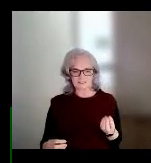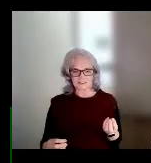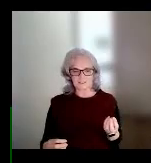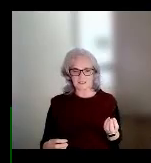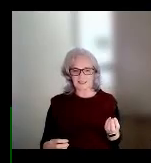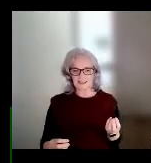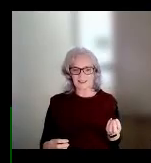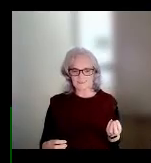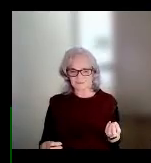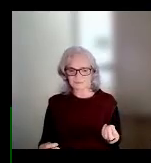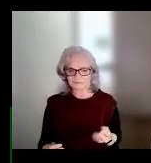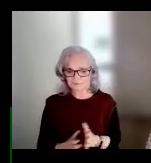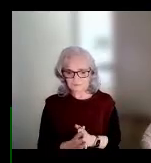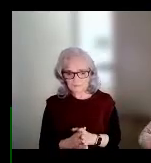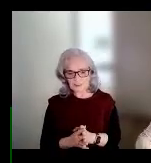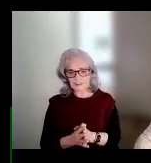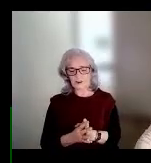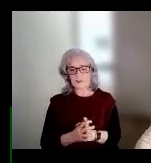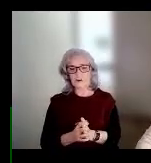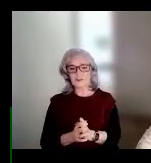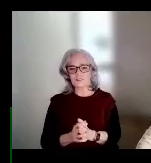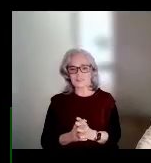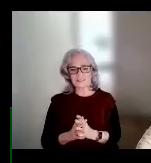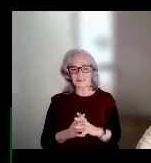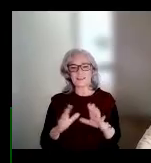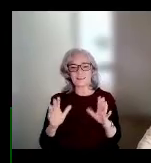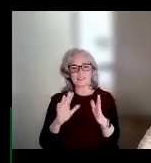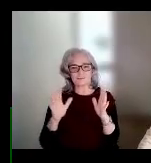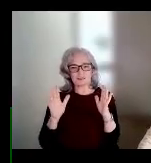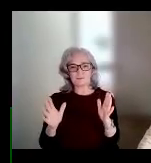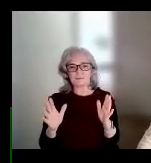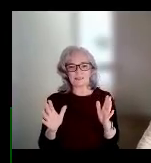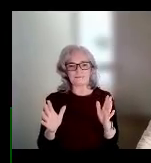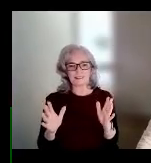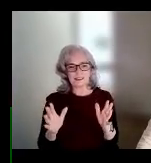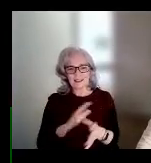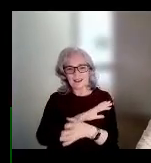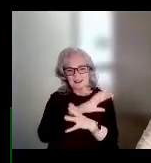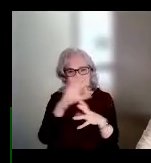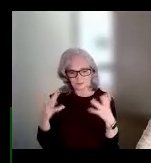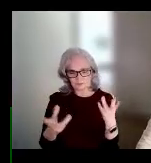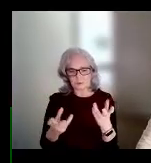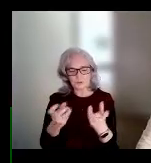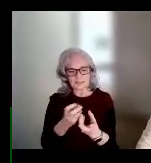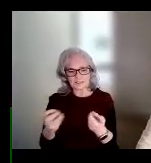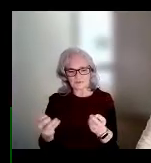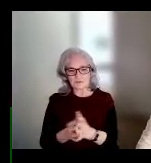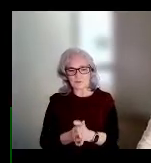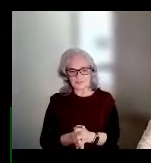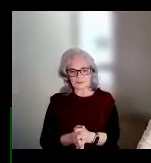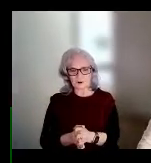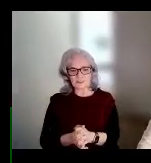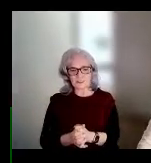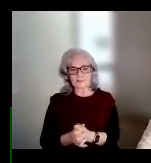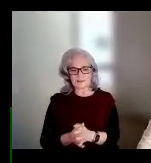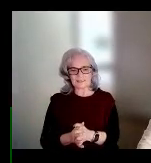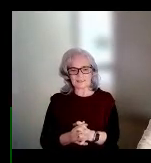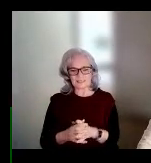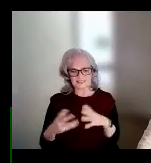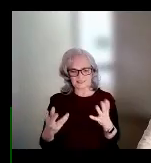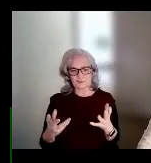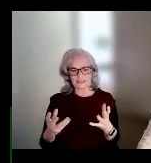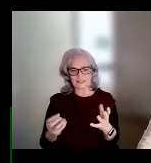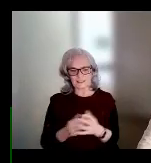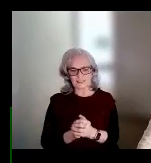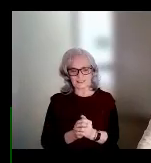people receiving care and going across there. So again, it's preliminary pull together for this project, but